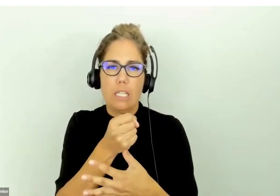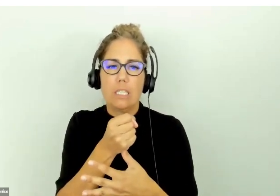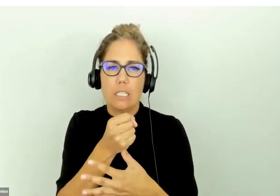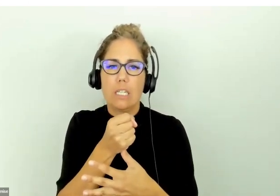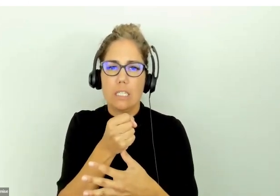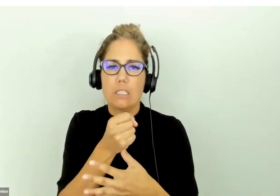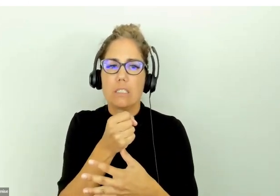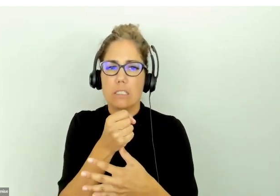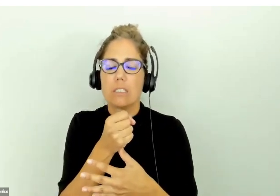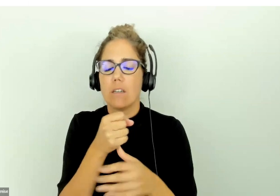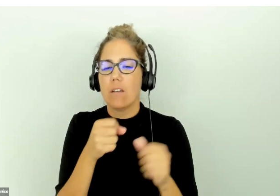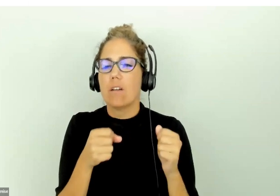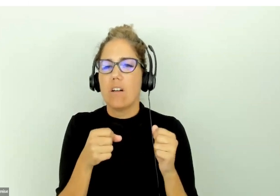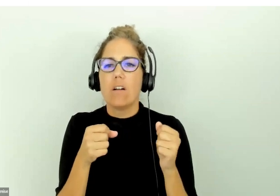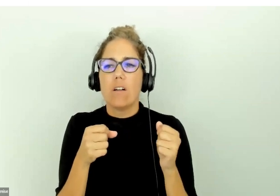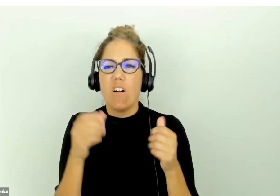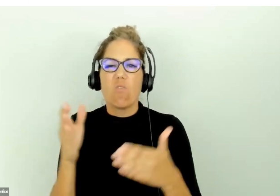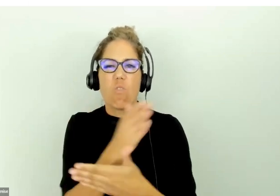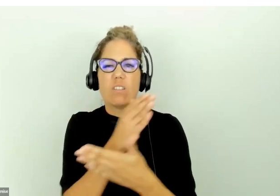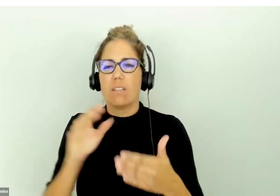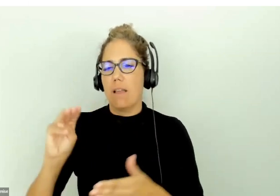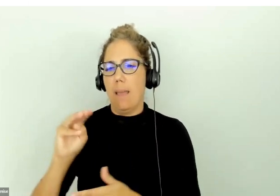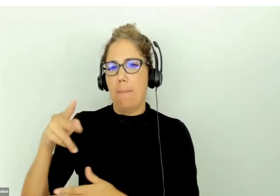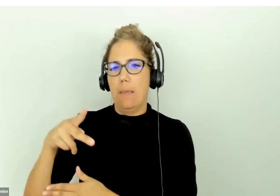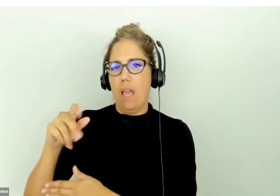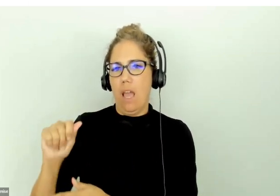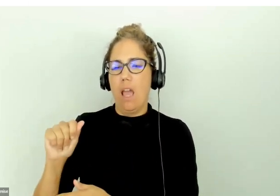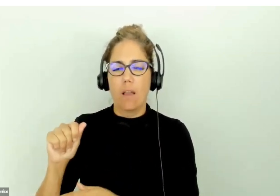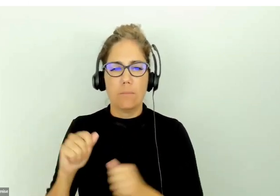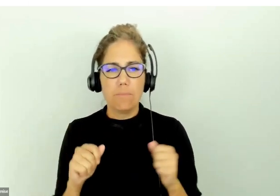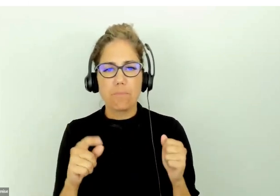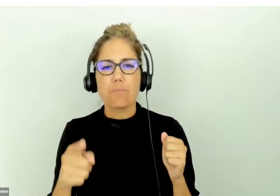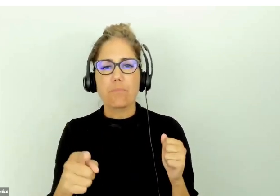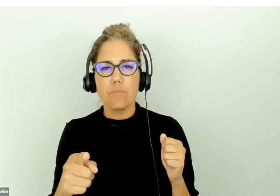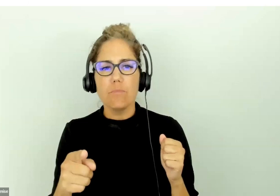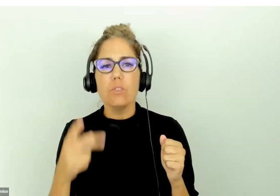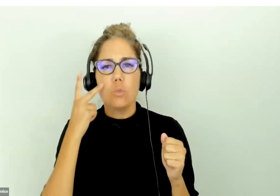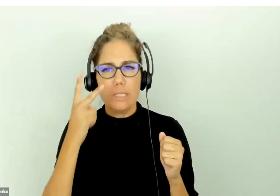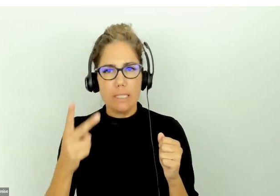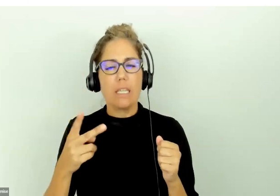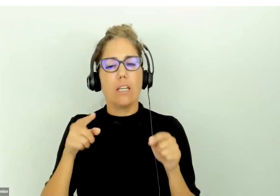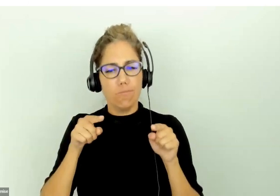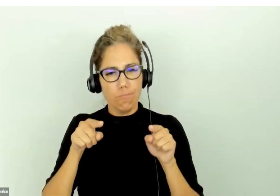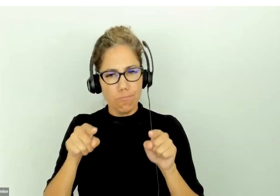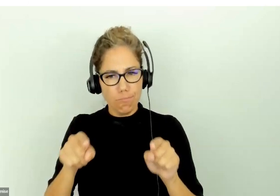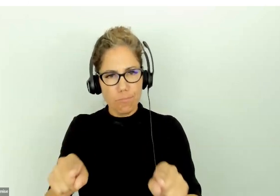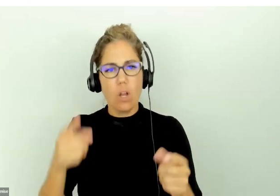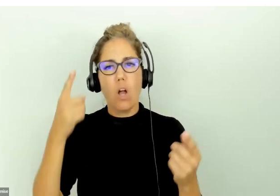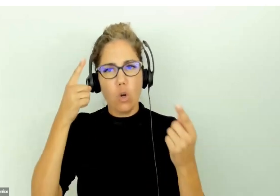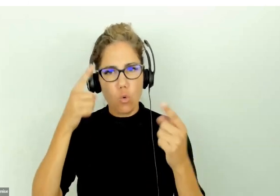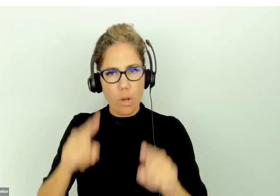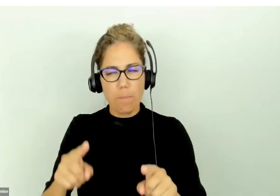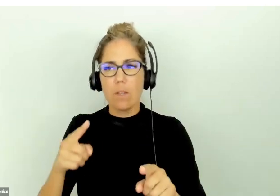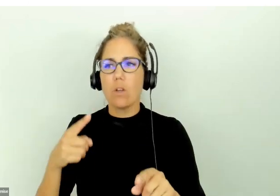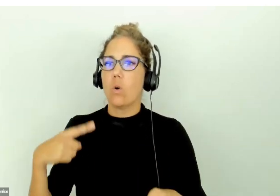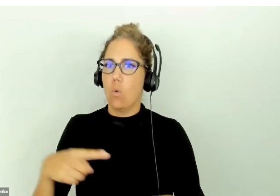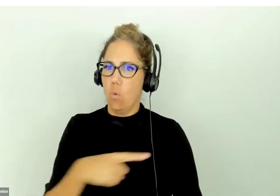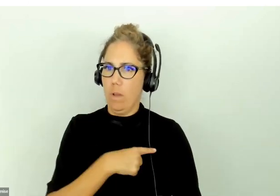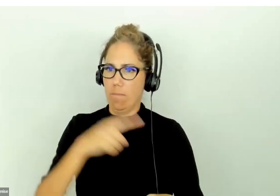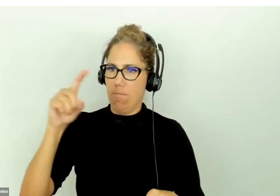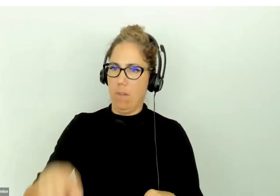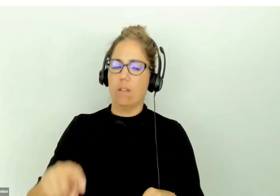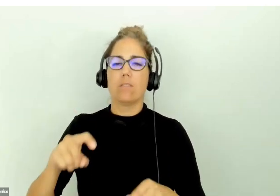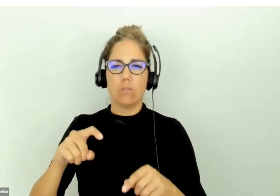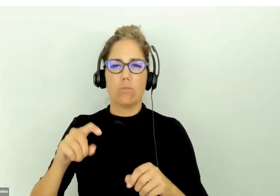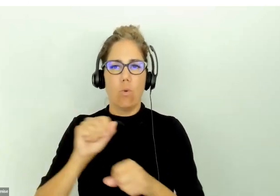across MPAs to date. So as you can see, there's really good alignment and agreement that we need to work together to